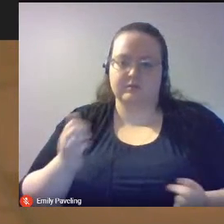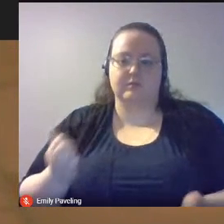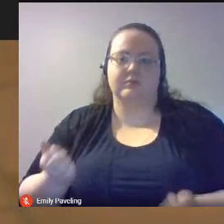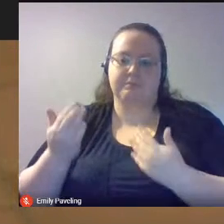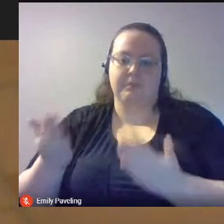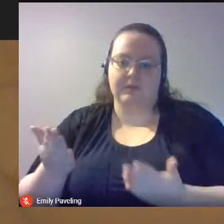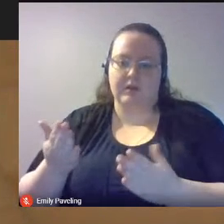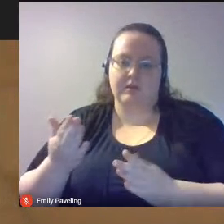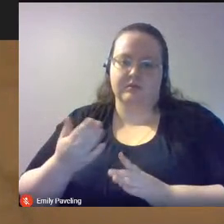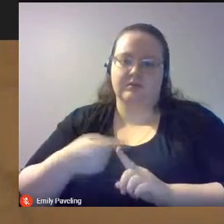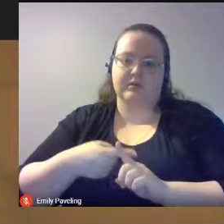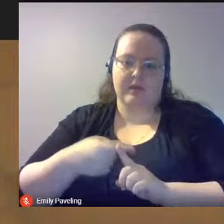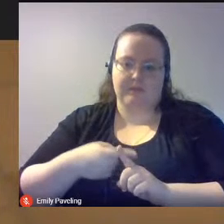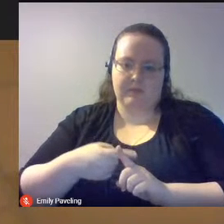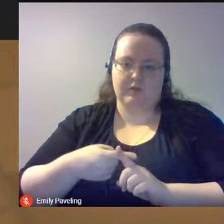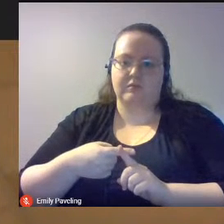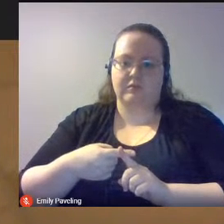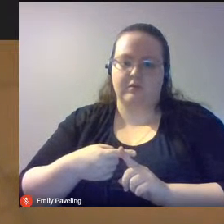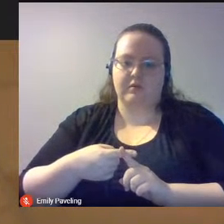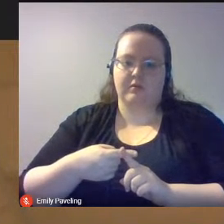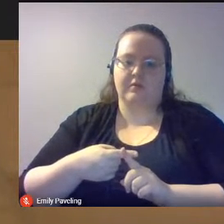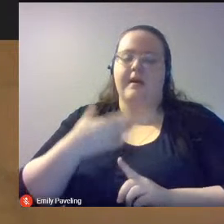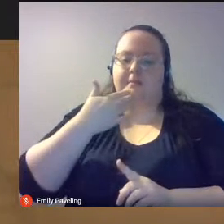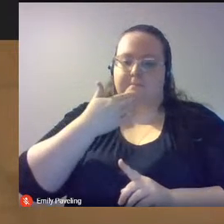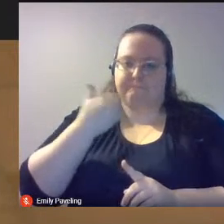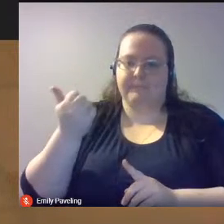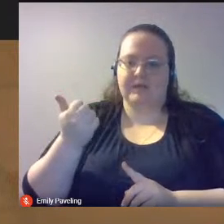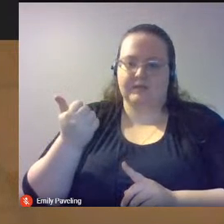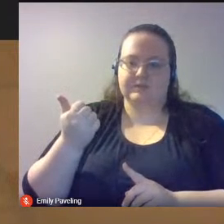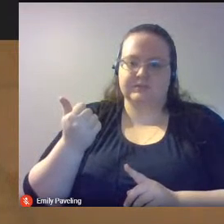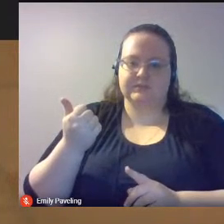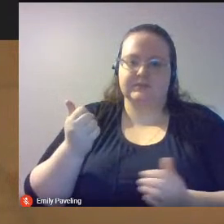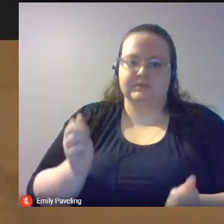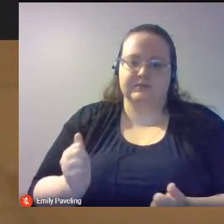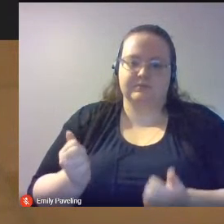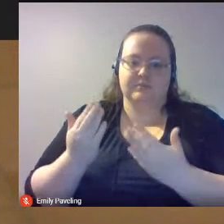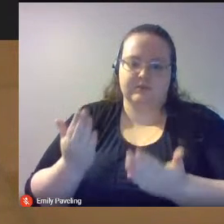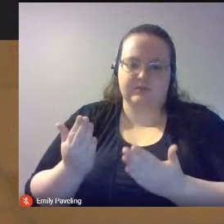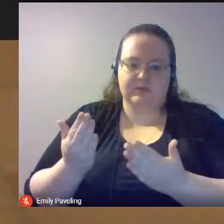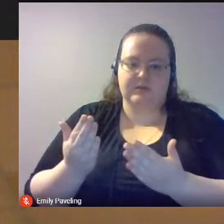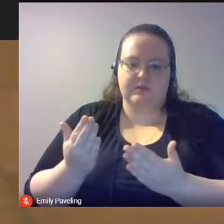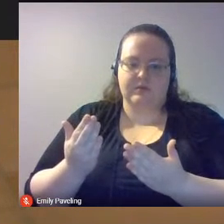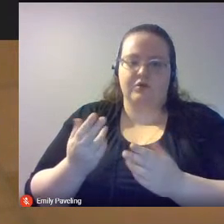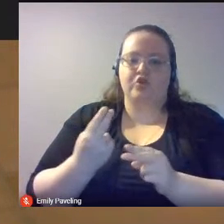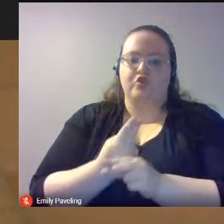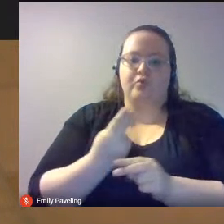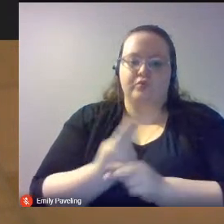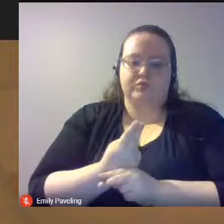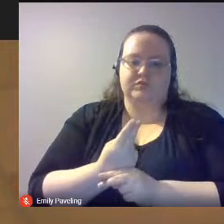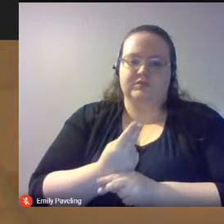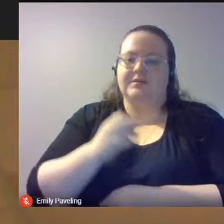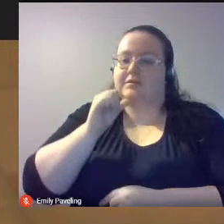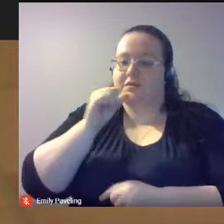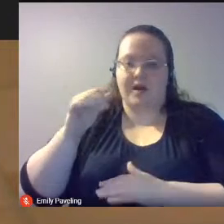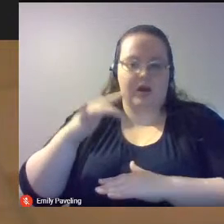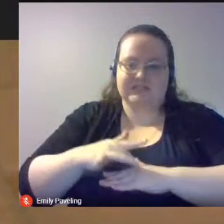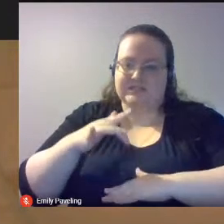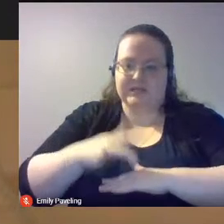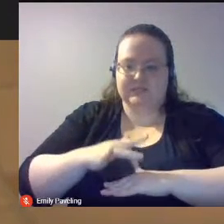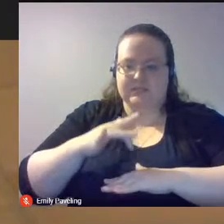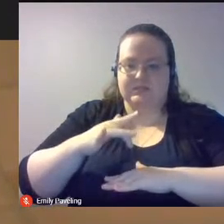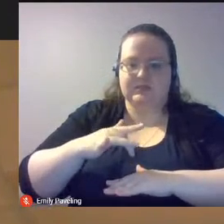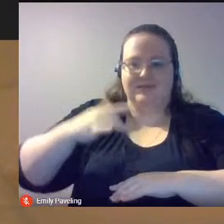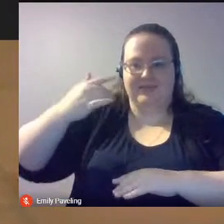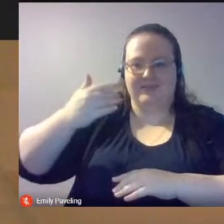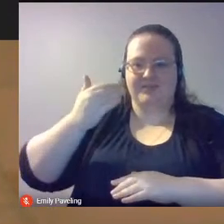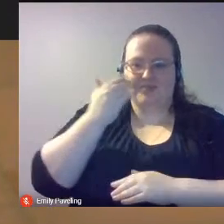it's best to use the least intrusive method. So we are recommending the use of what we call non-contact thermometers.